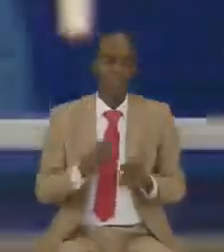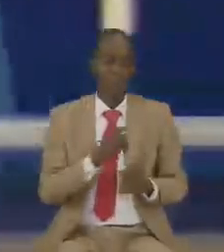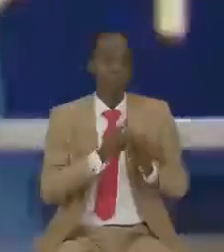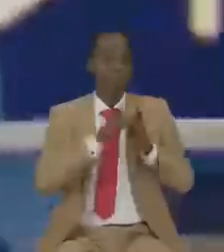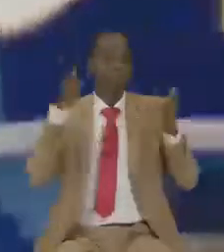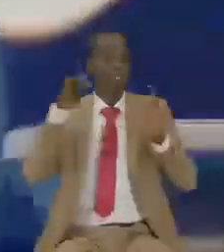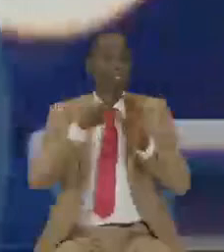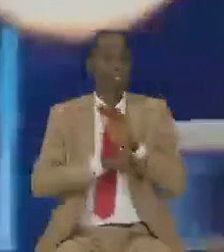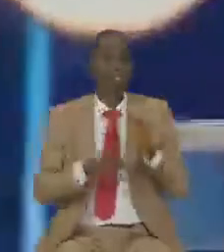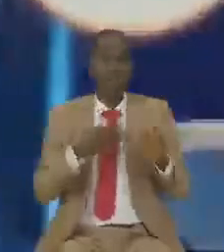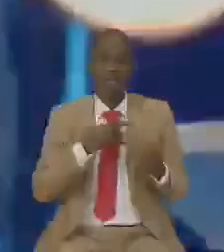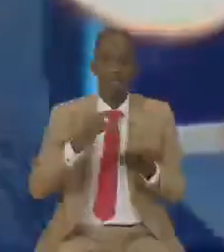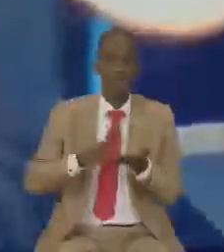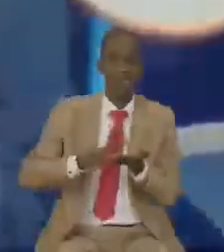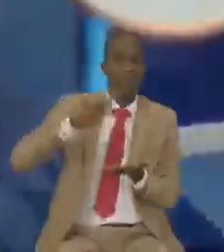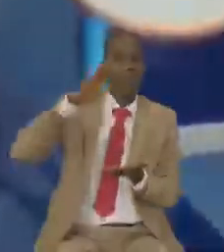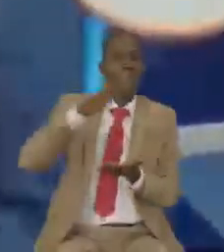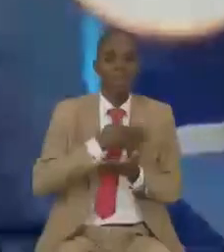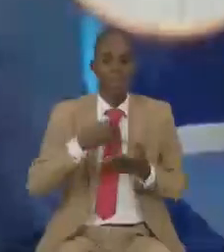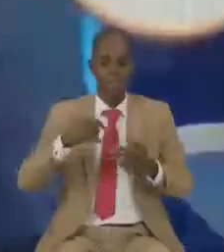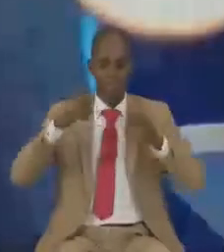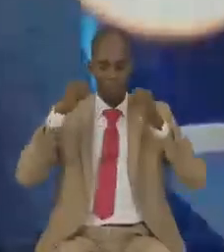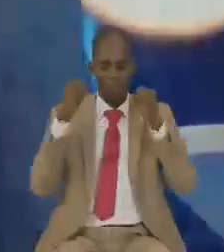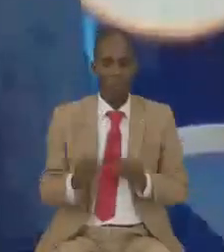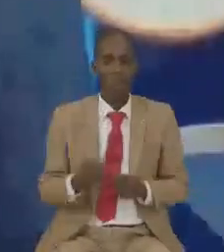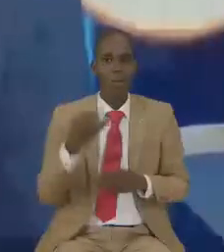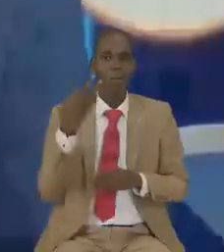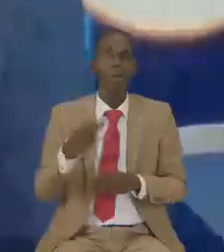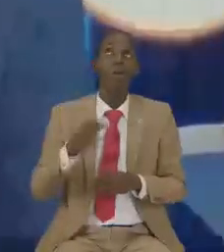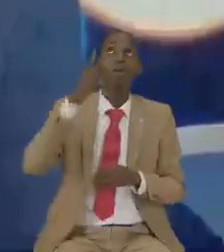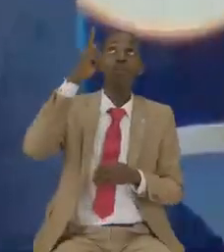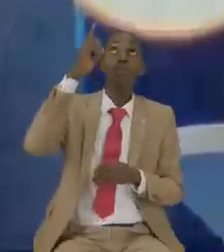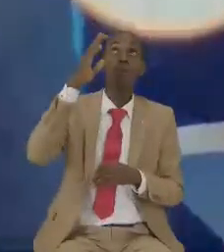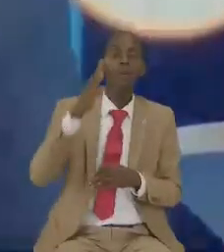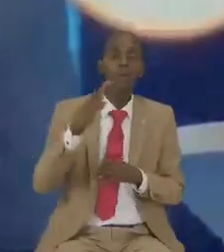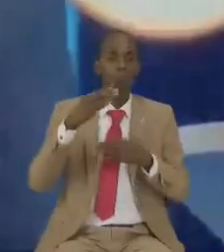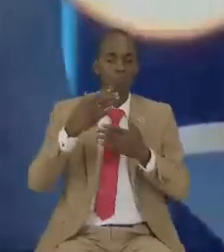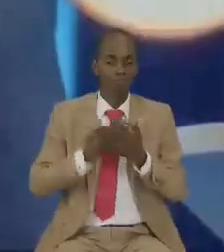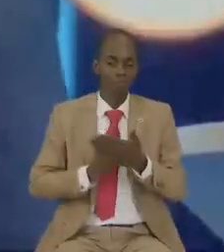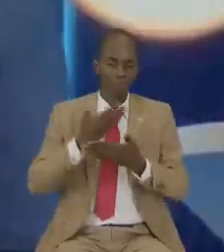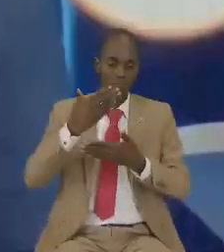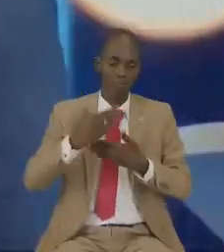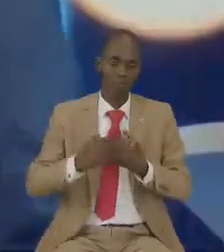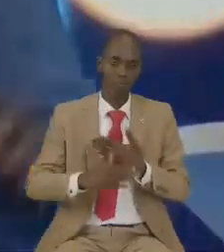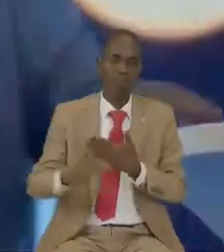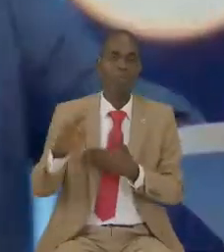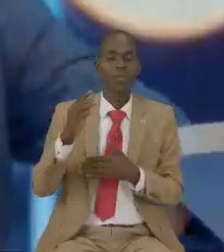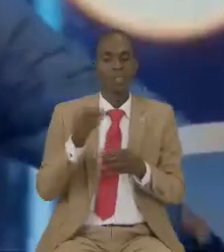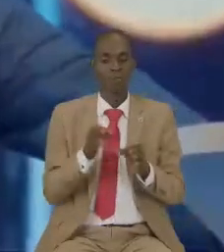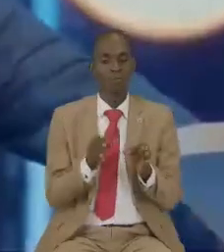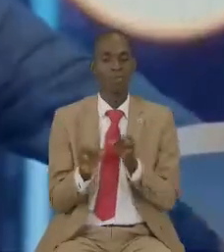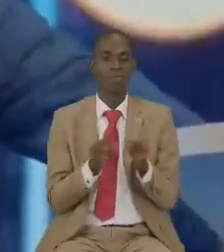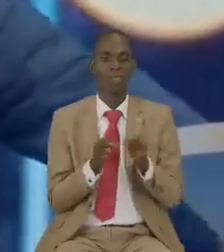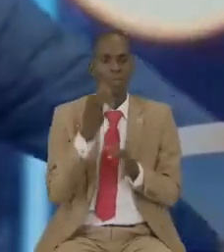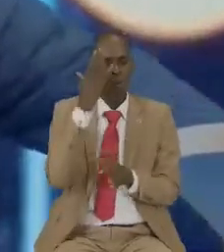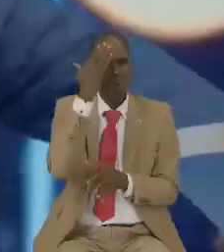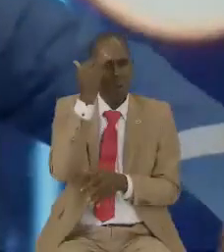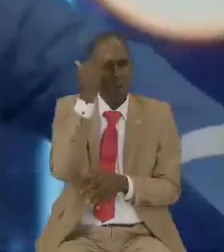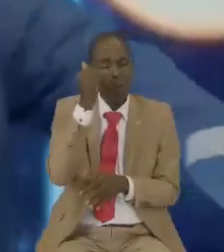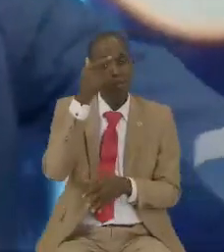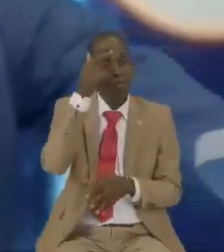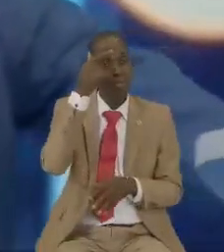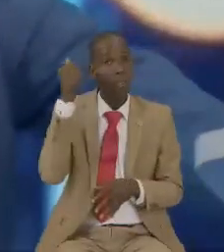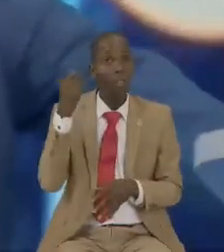the glory of the power of God beyond description. Why? Because